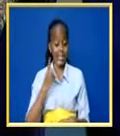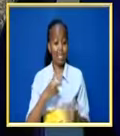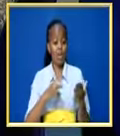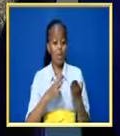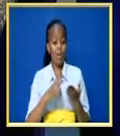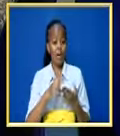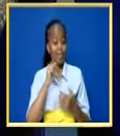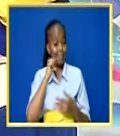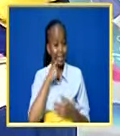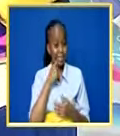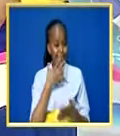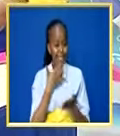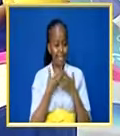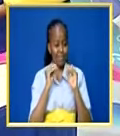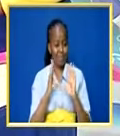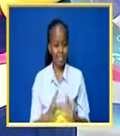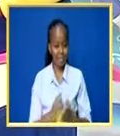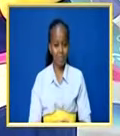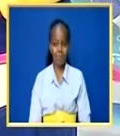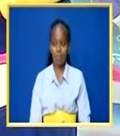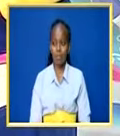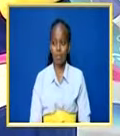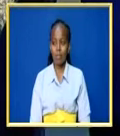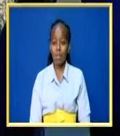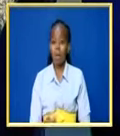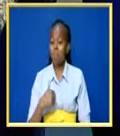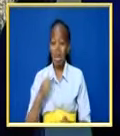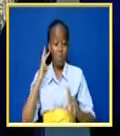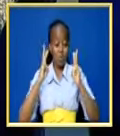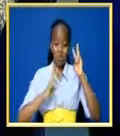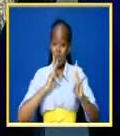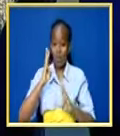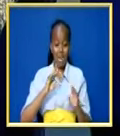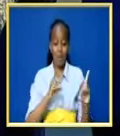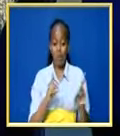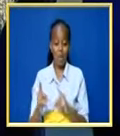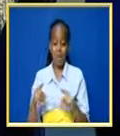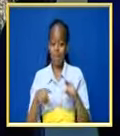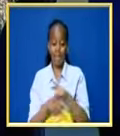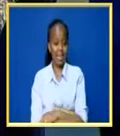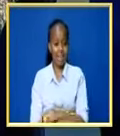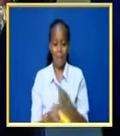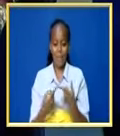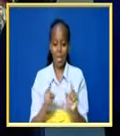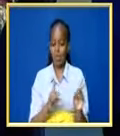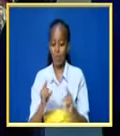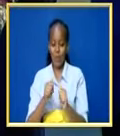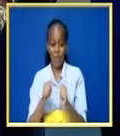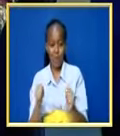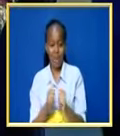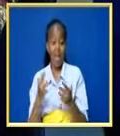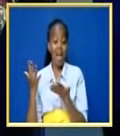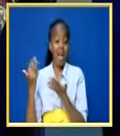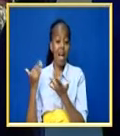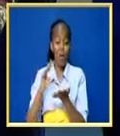nicely. I am, thank you. You're following the edges. I was worried that I was not doing it right. No, you're doing it good. Okay, I hope you're